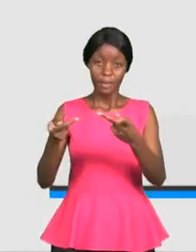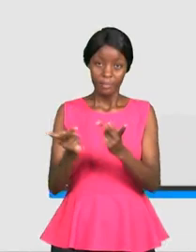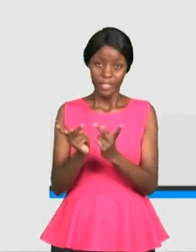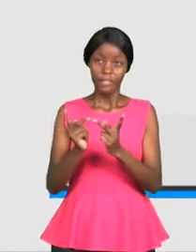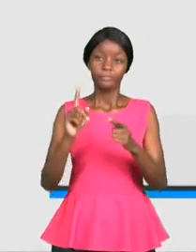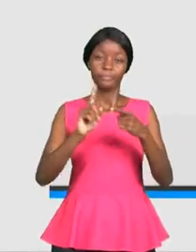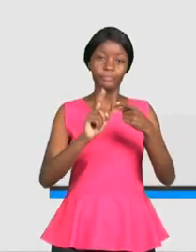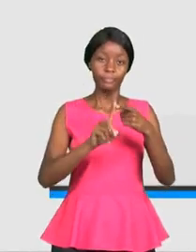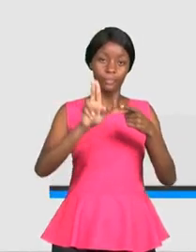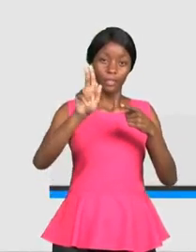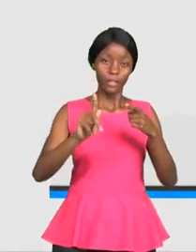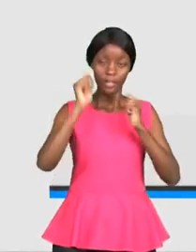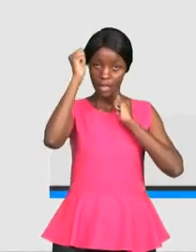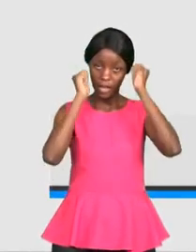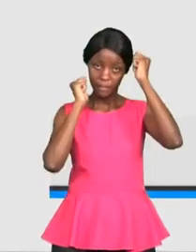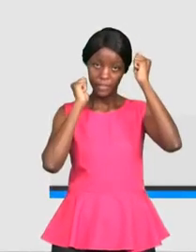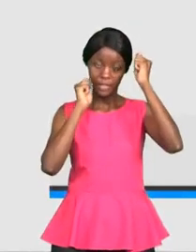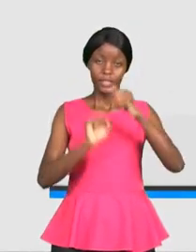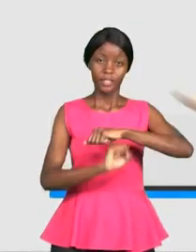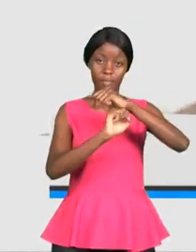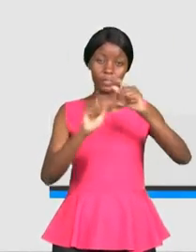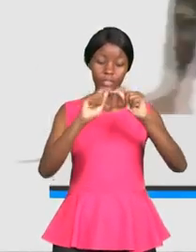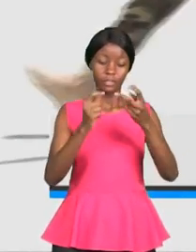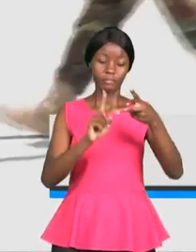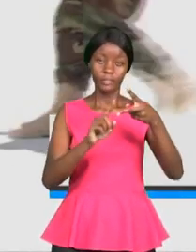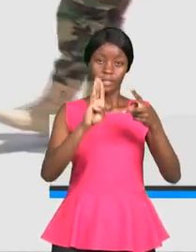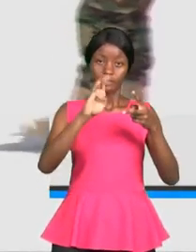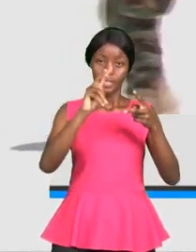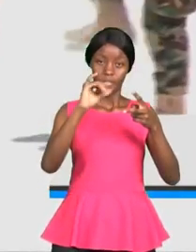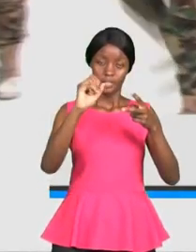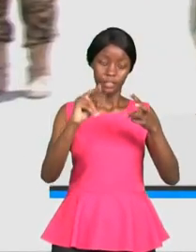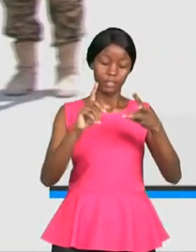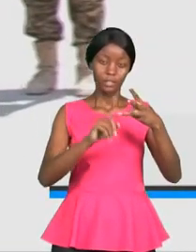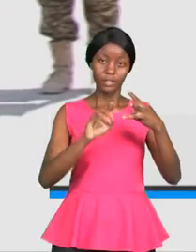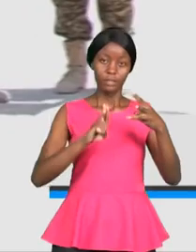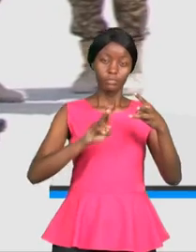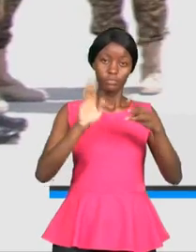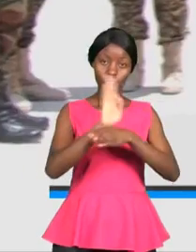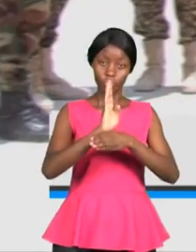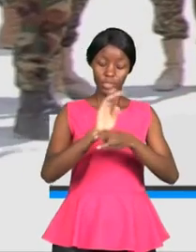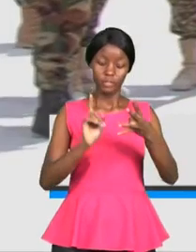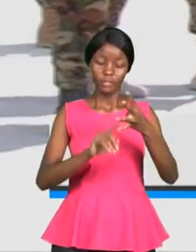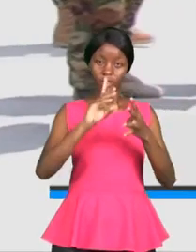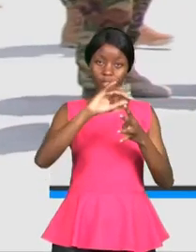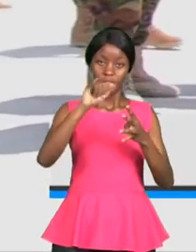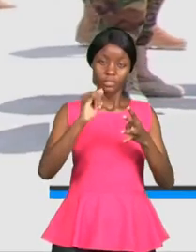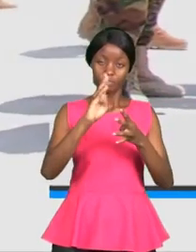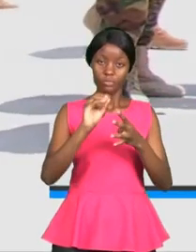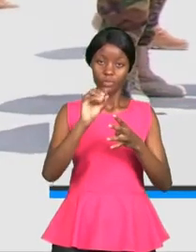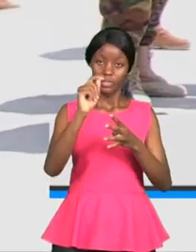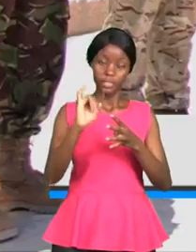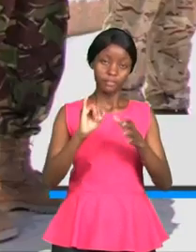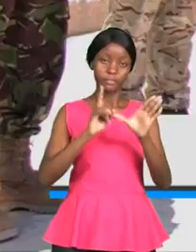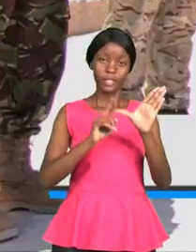from the United Kingdom Mission Support Team, Benin, Burundi, Djibouti, Egypt, Ethiopia, Ghana,